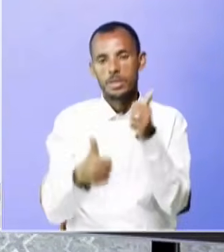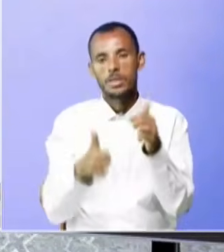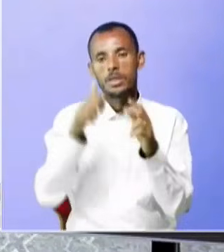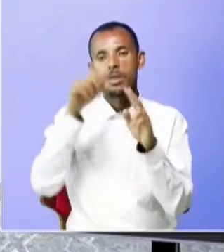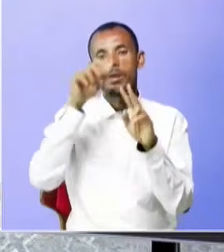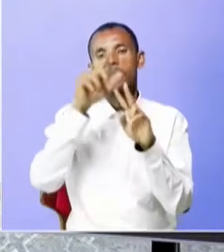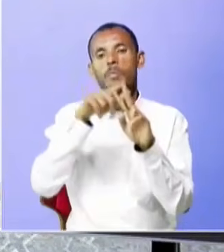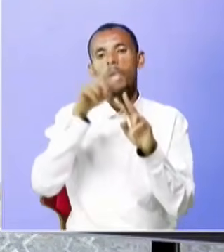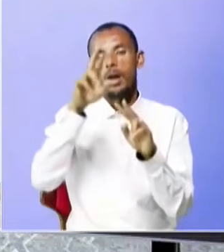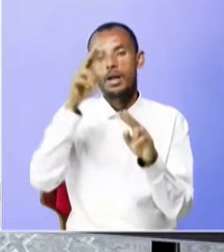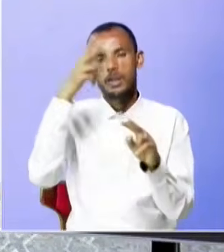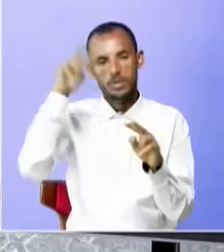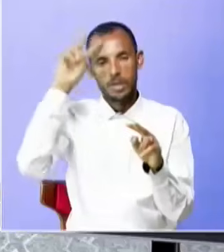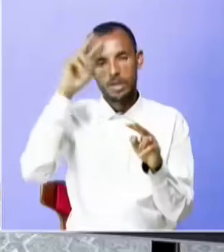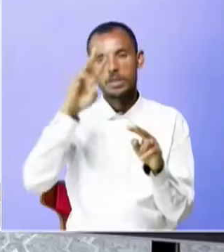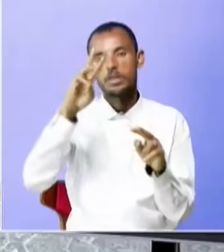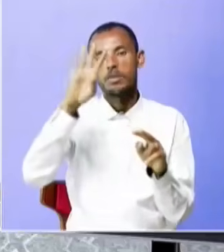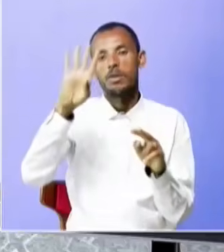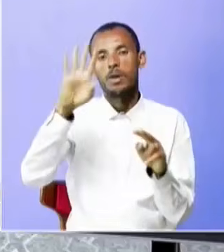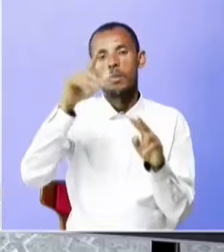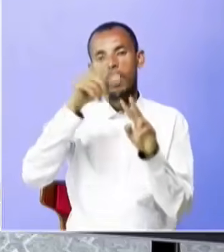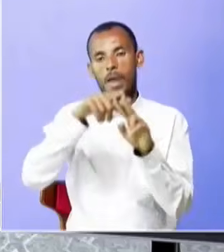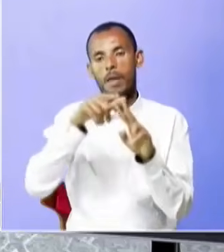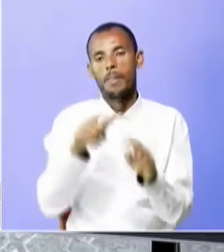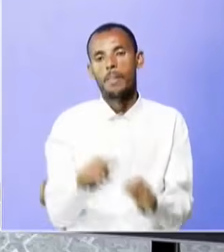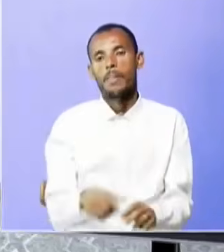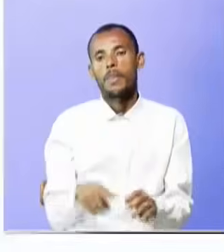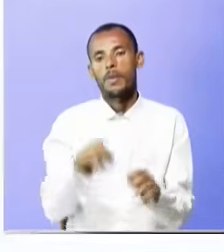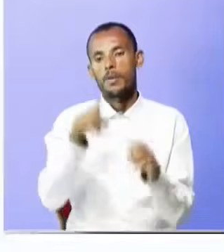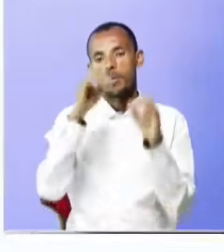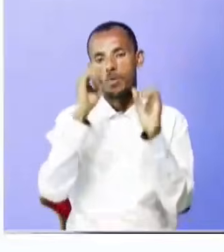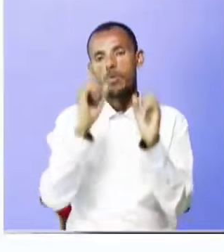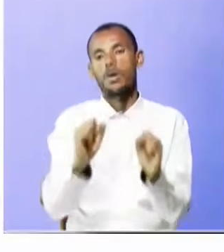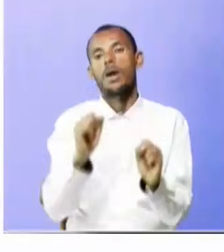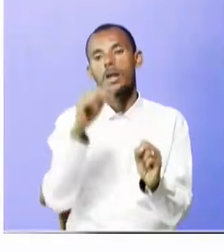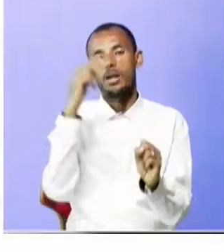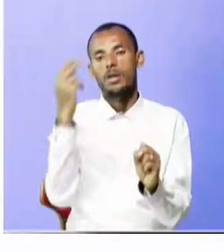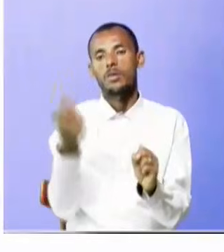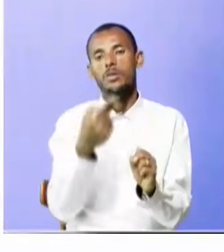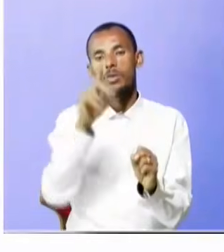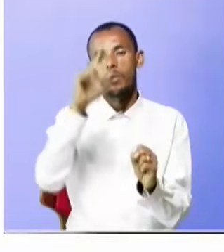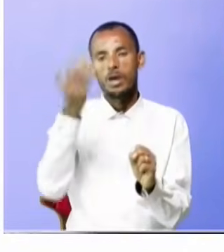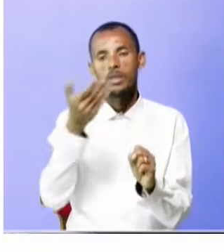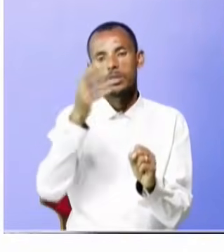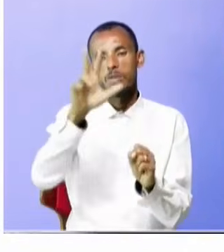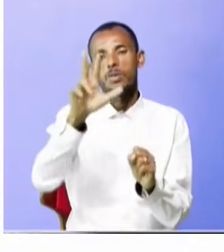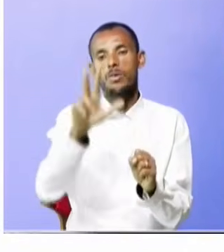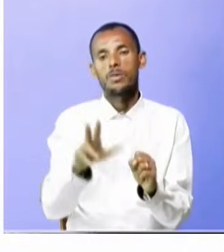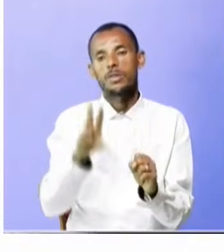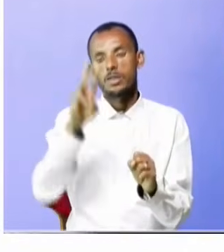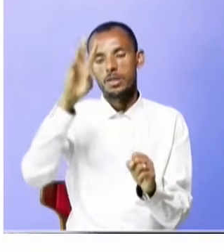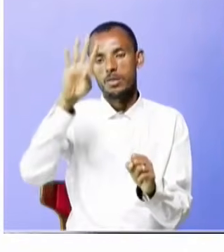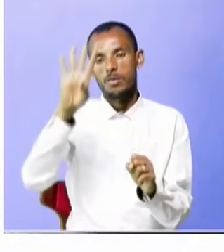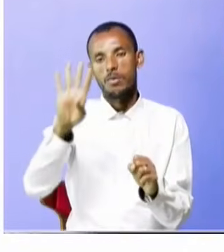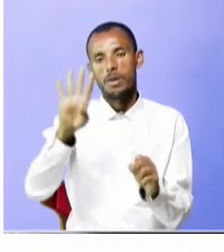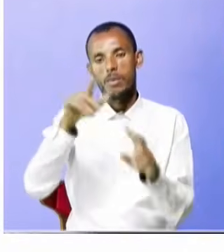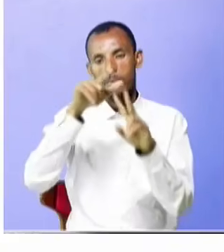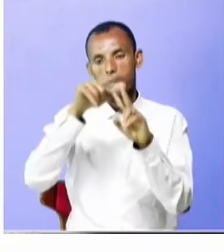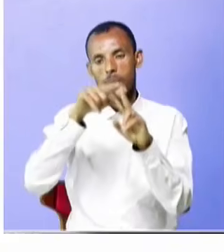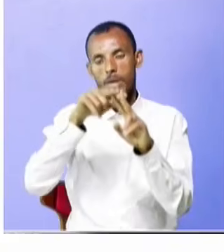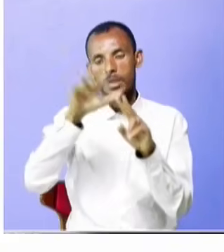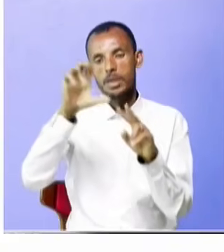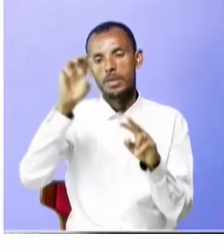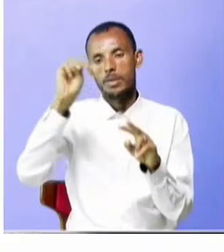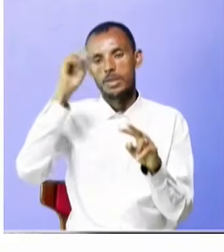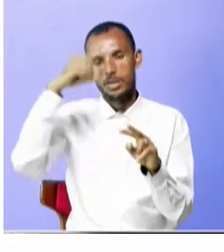r squared, 64 pi. Okay, so you can use 1/3 of 64 pi